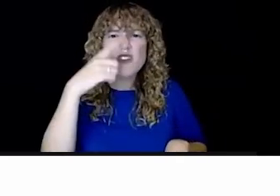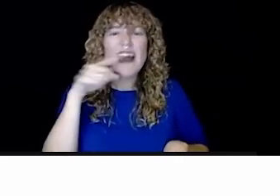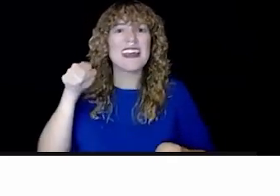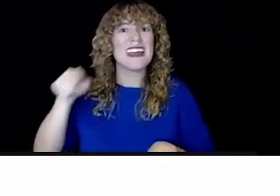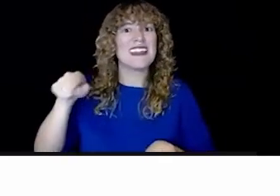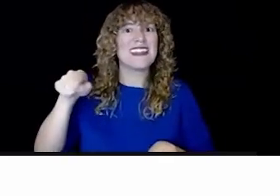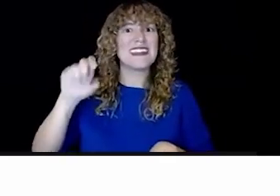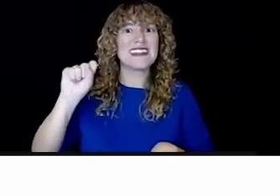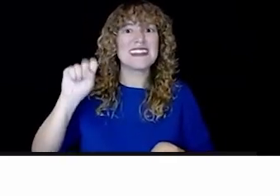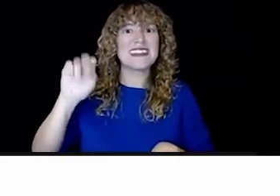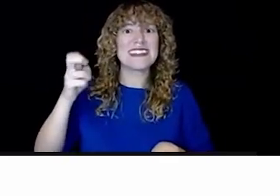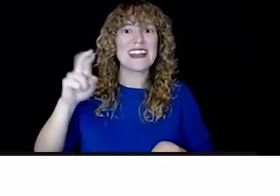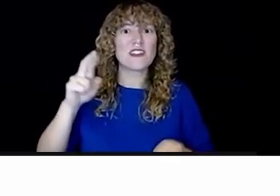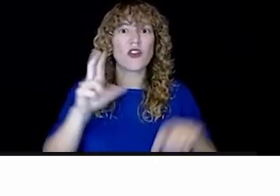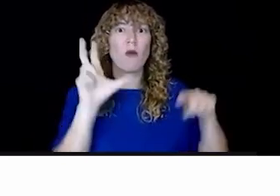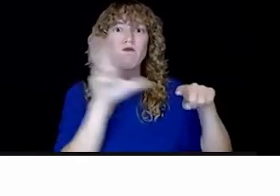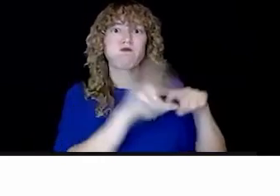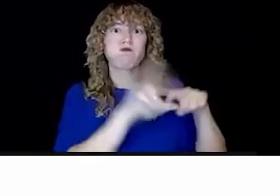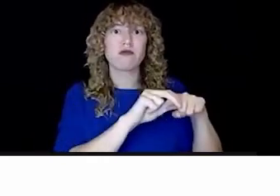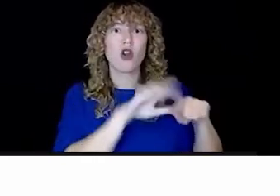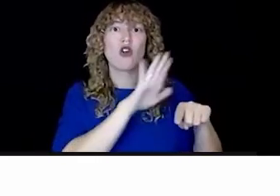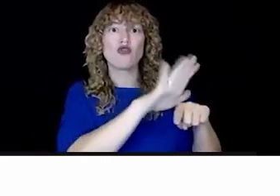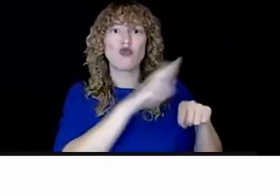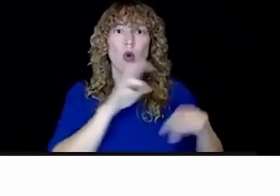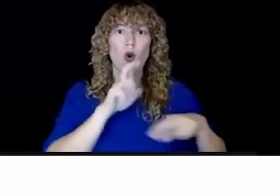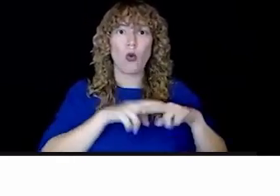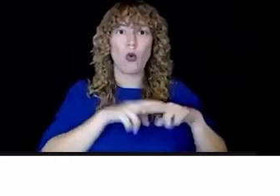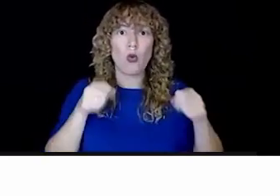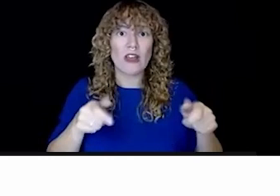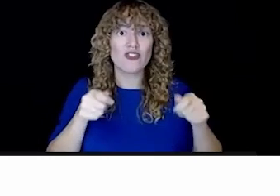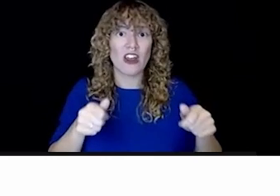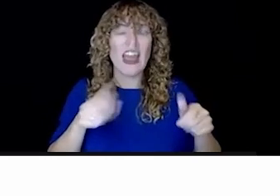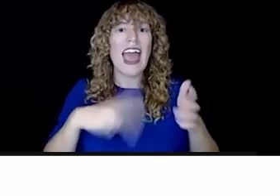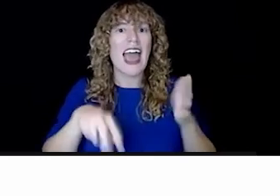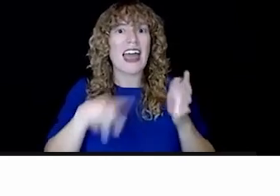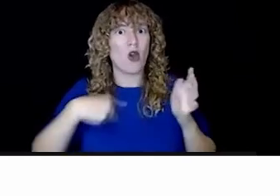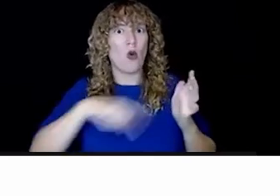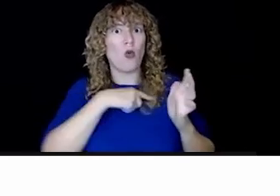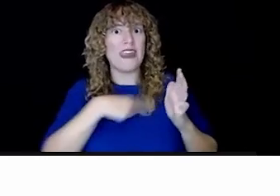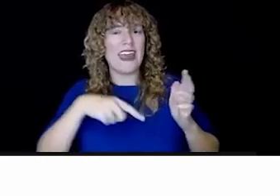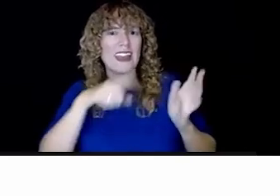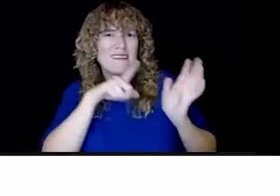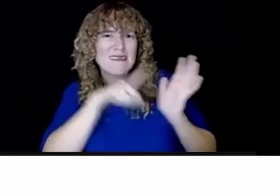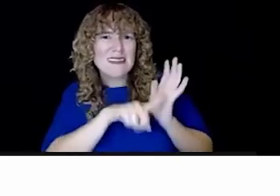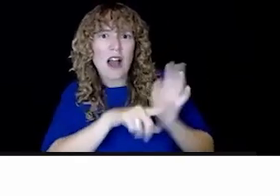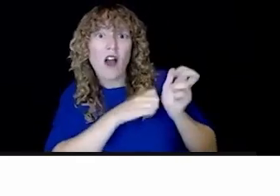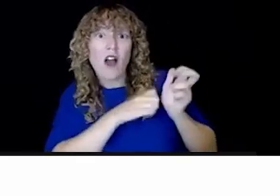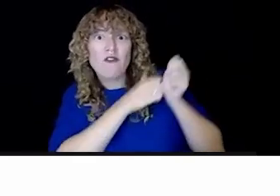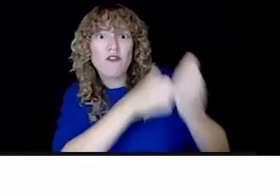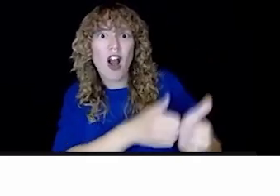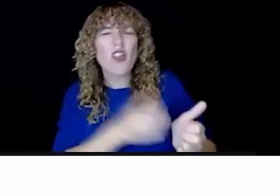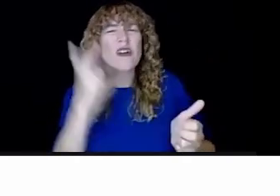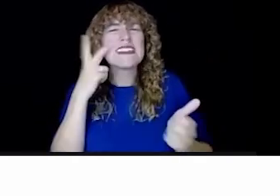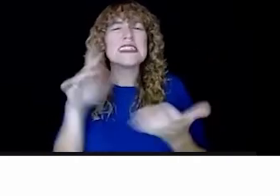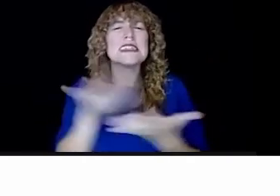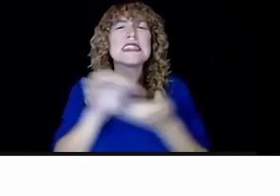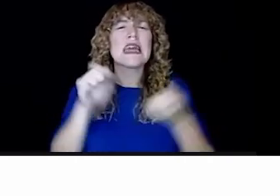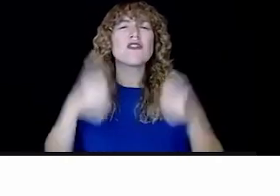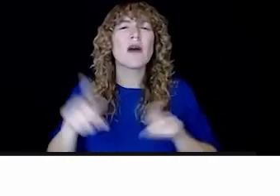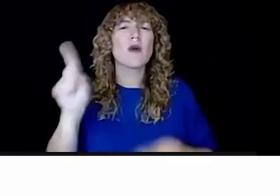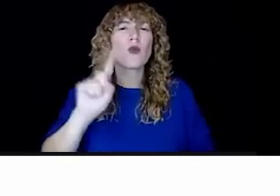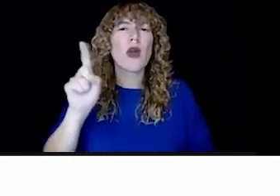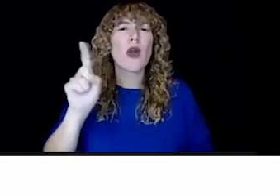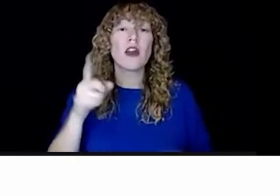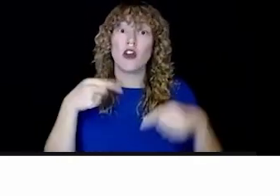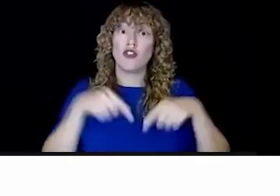that we can see what's really happening. Where is this damage likely occurring? Is it during the flight? Is it during loading,